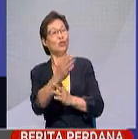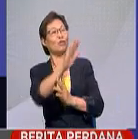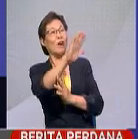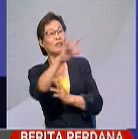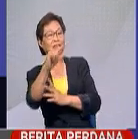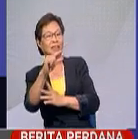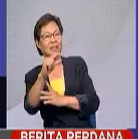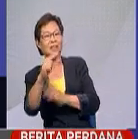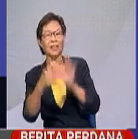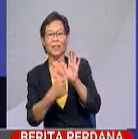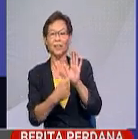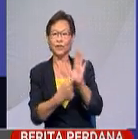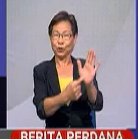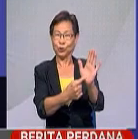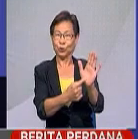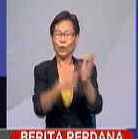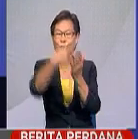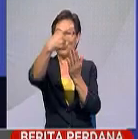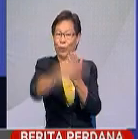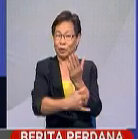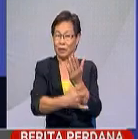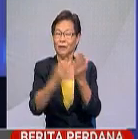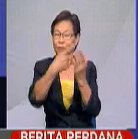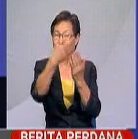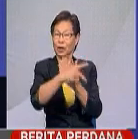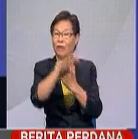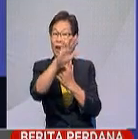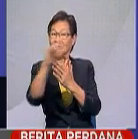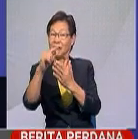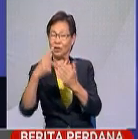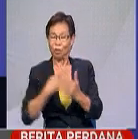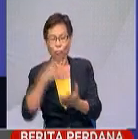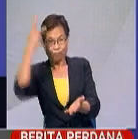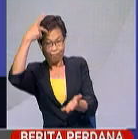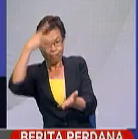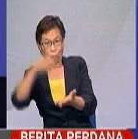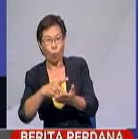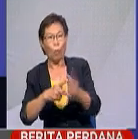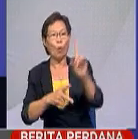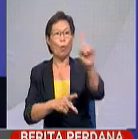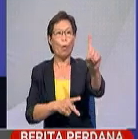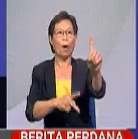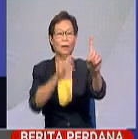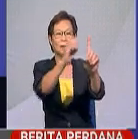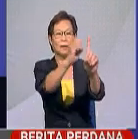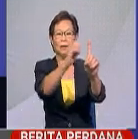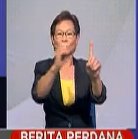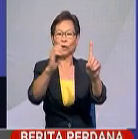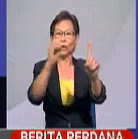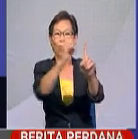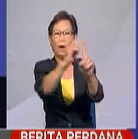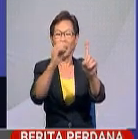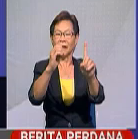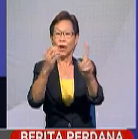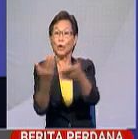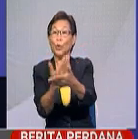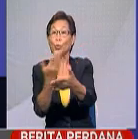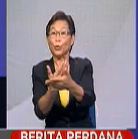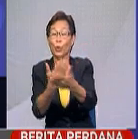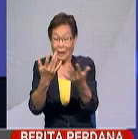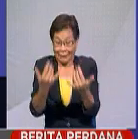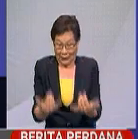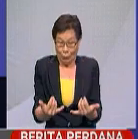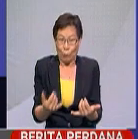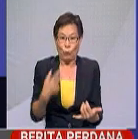5G demonstration projects, we have identified 100 use cases, of which